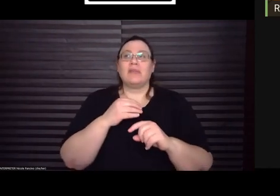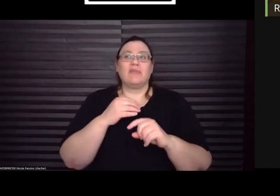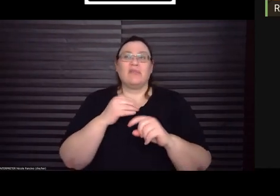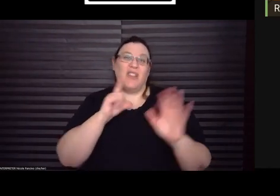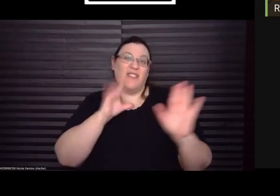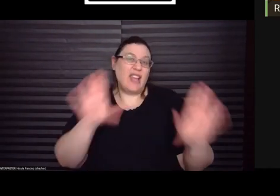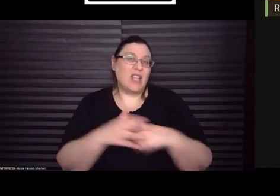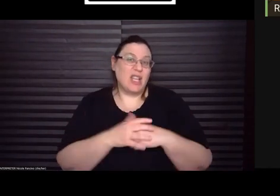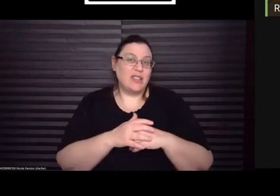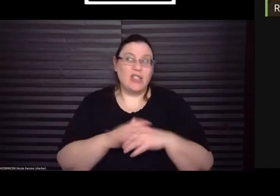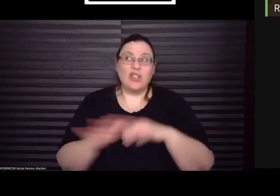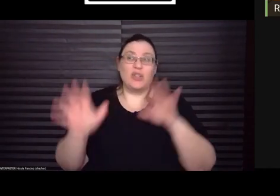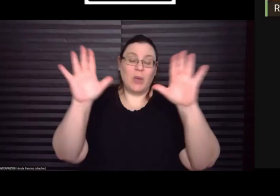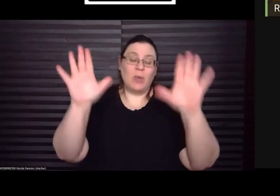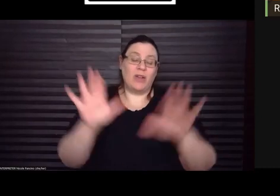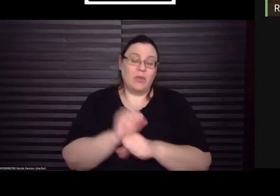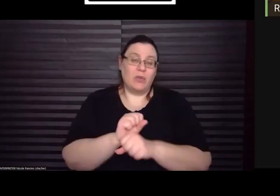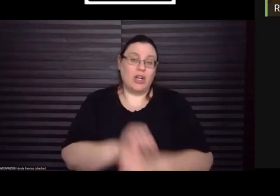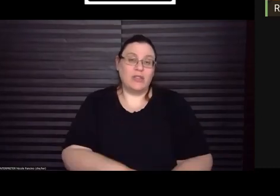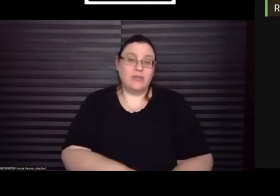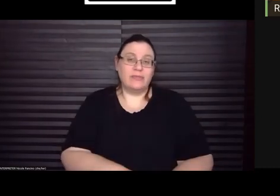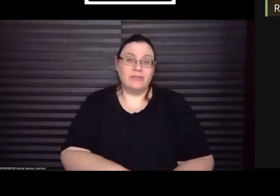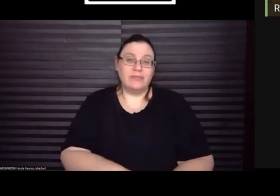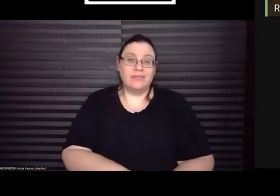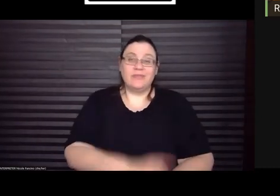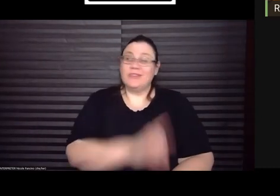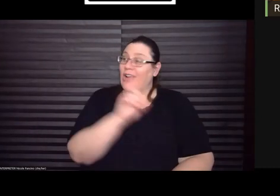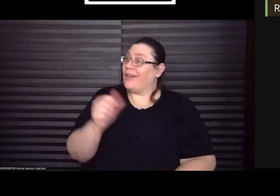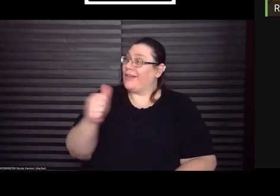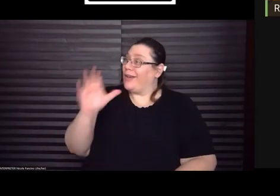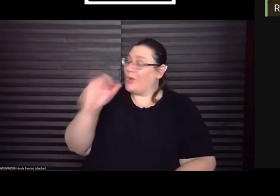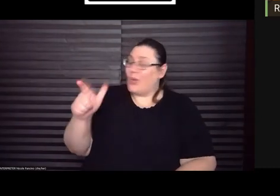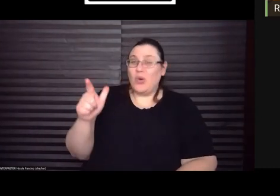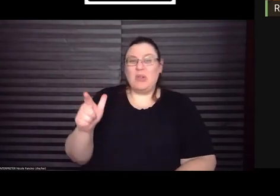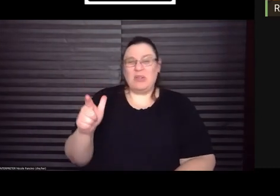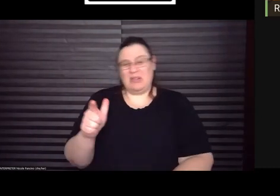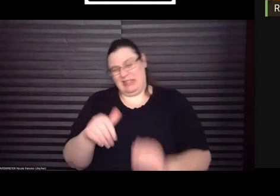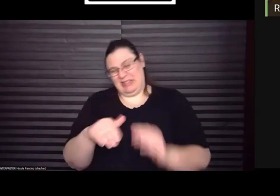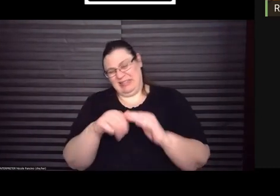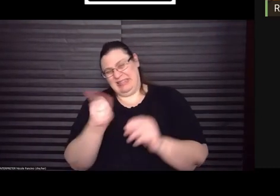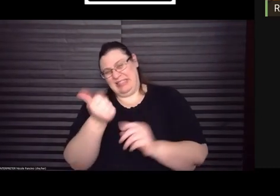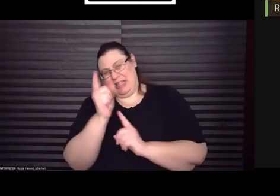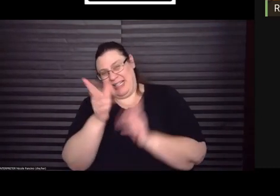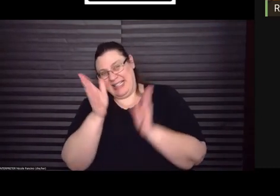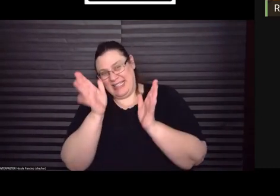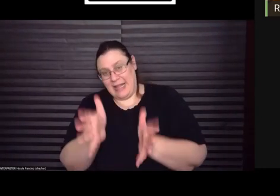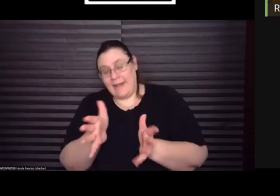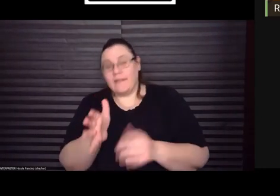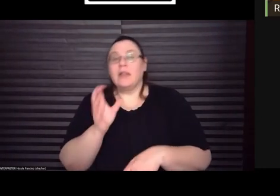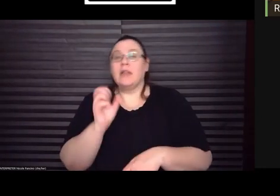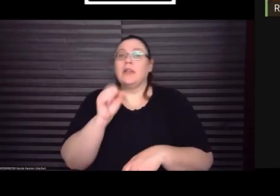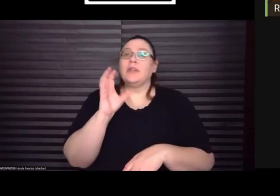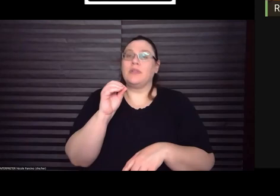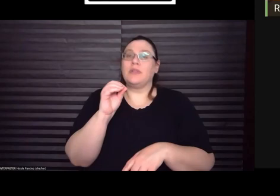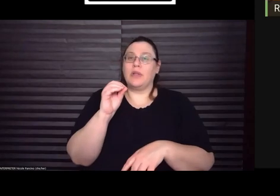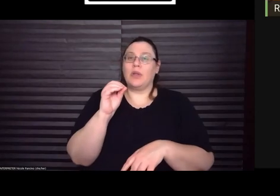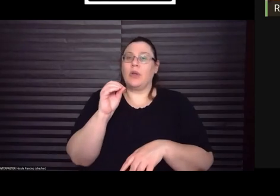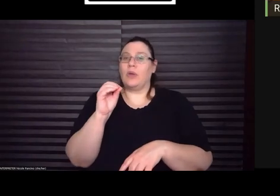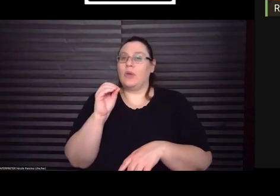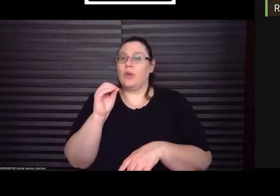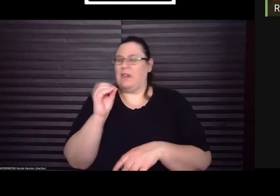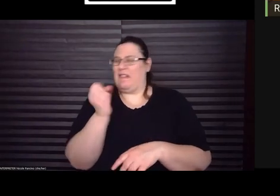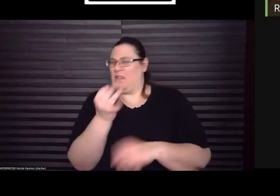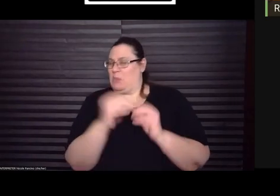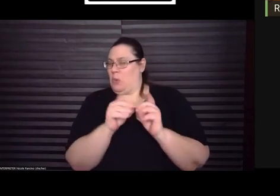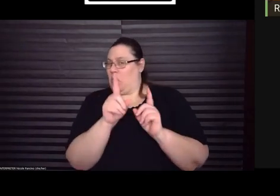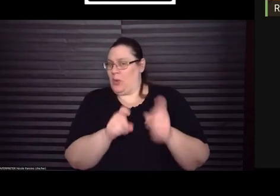just, they're fantastic. They're doing wonderful work. Cool. Yeah. Well, we have a little less than 10 minutes left. And so we'll get